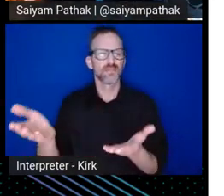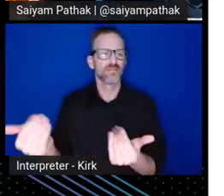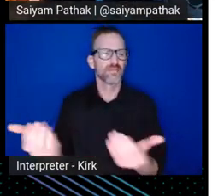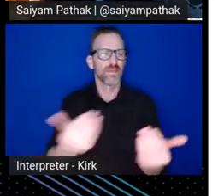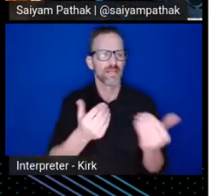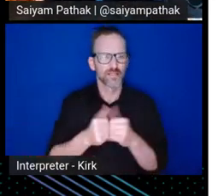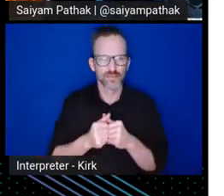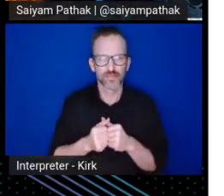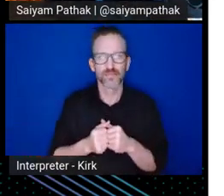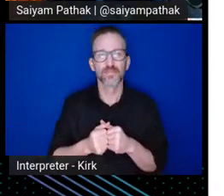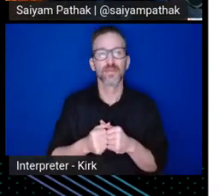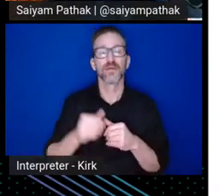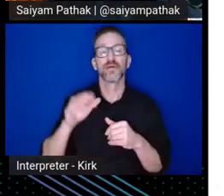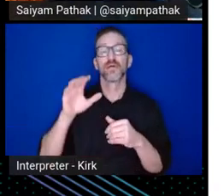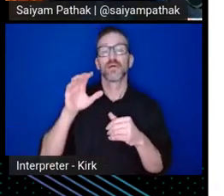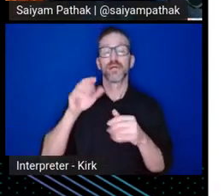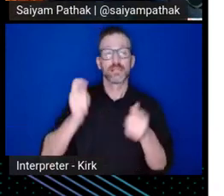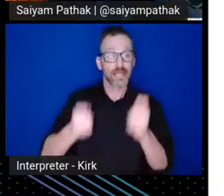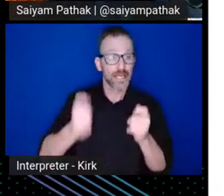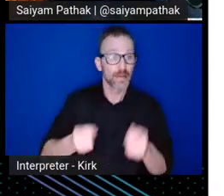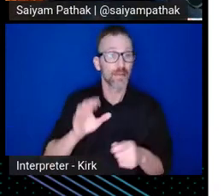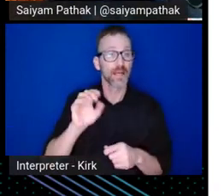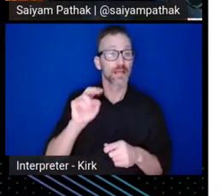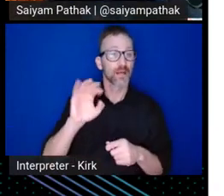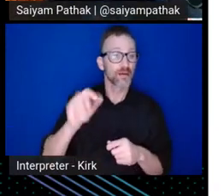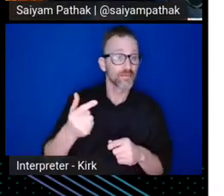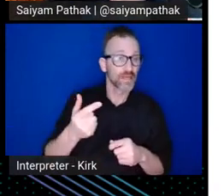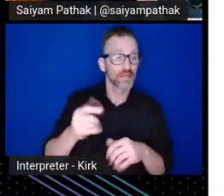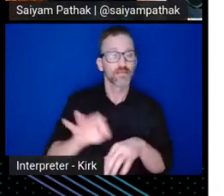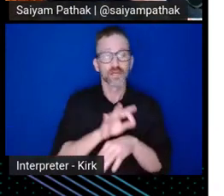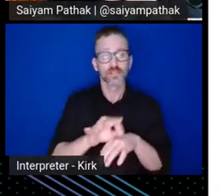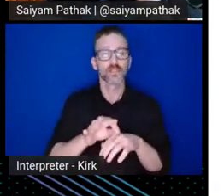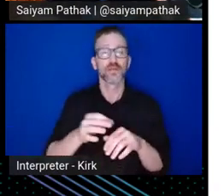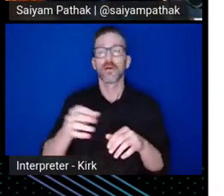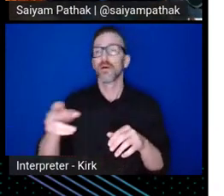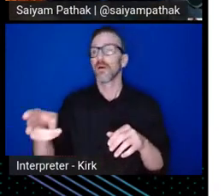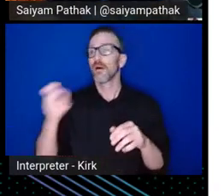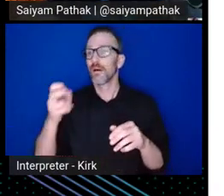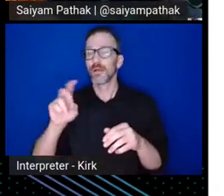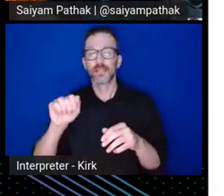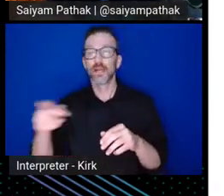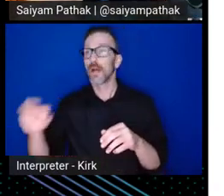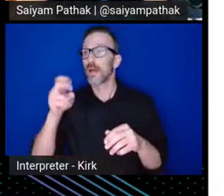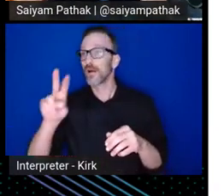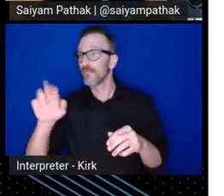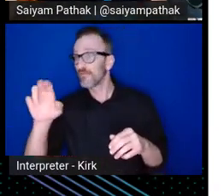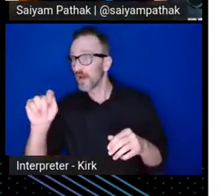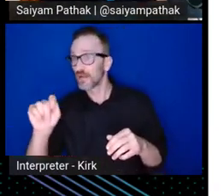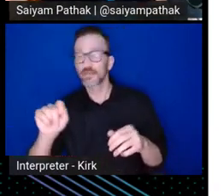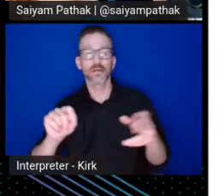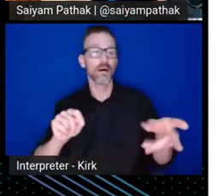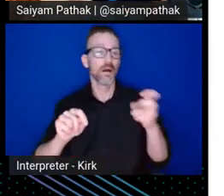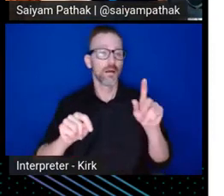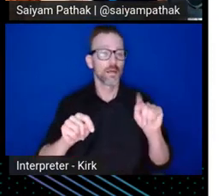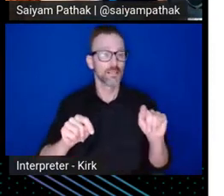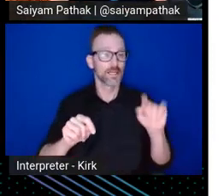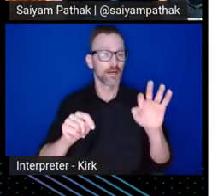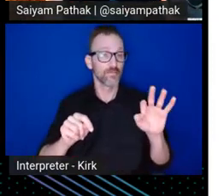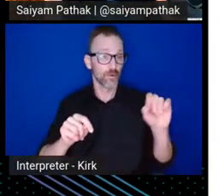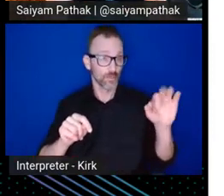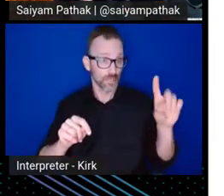config dynamic configurations function to get the data from Vault, Terraform Cloud, and inject those into